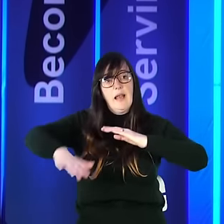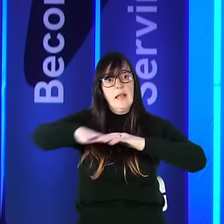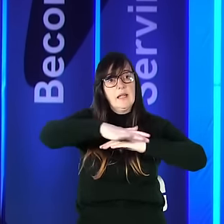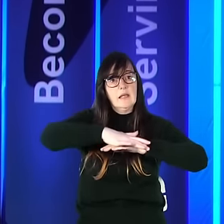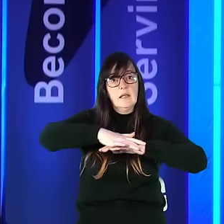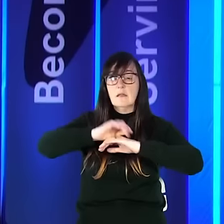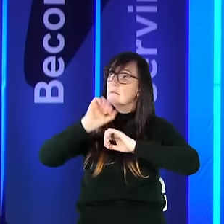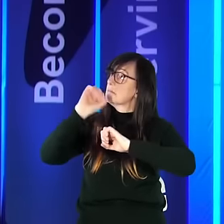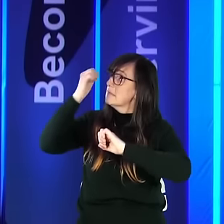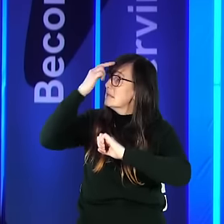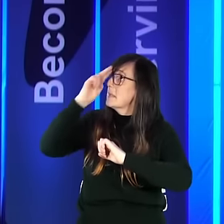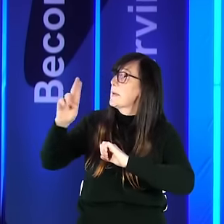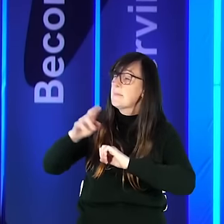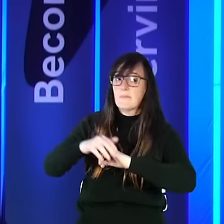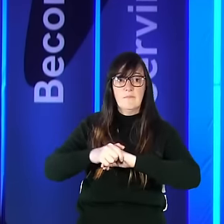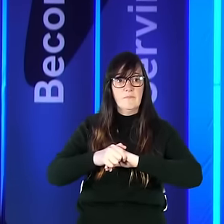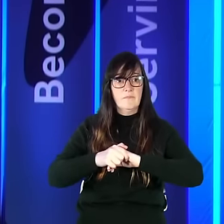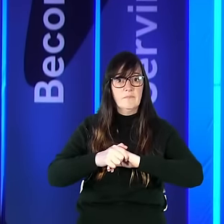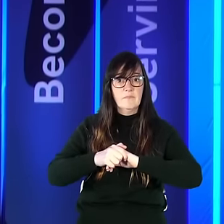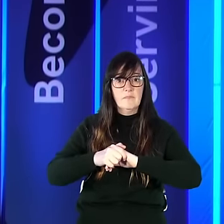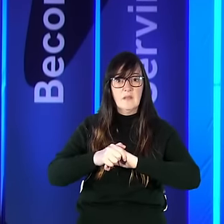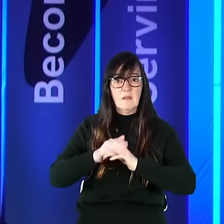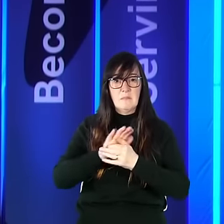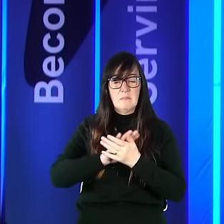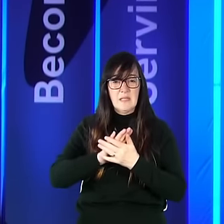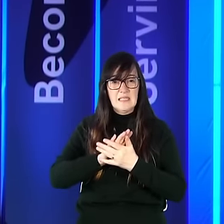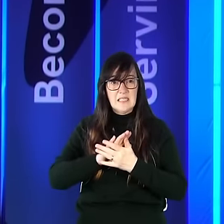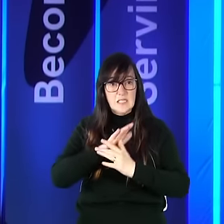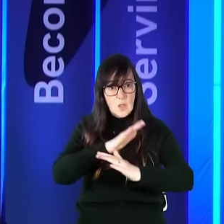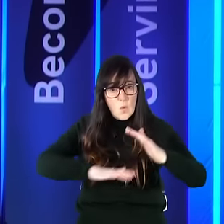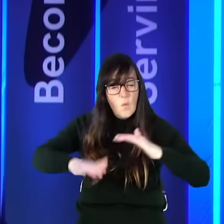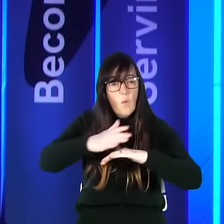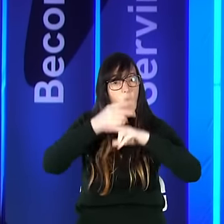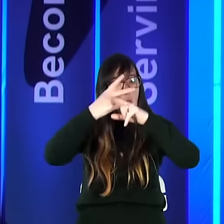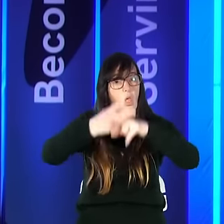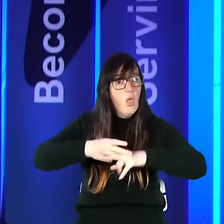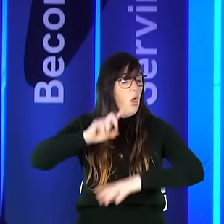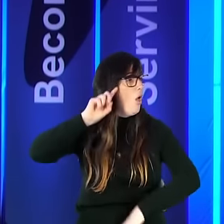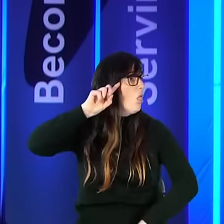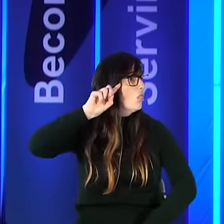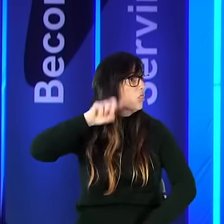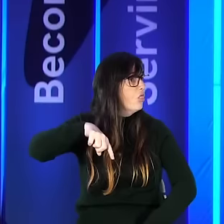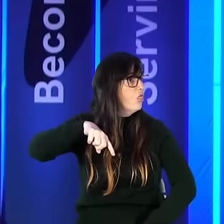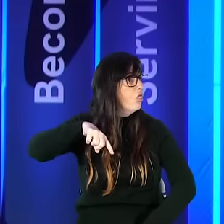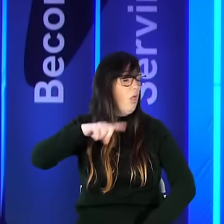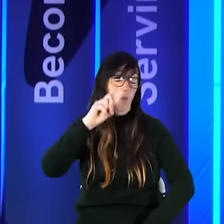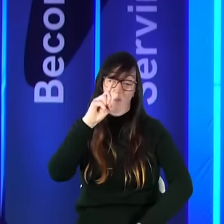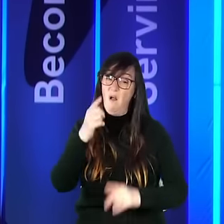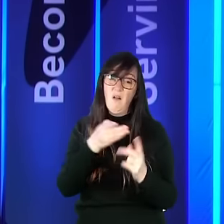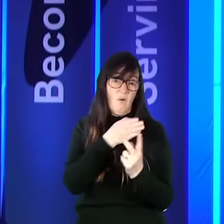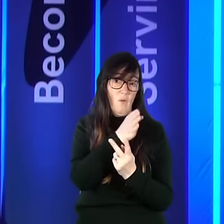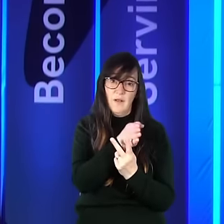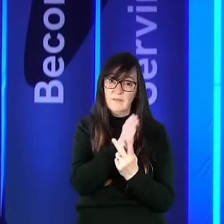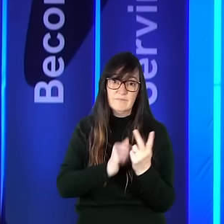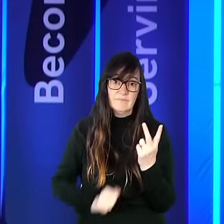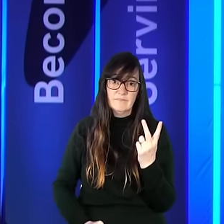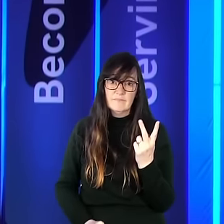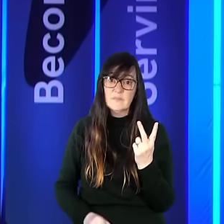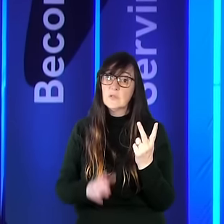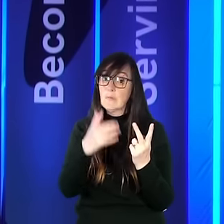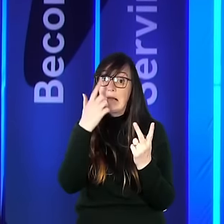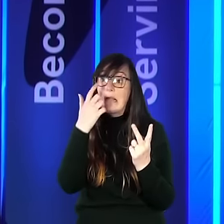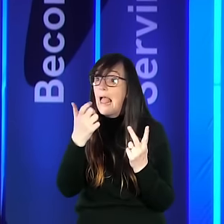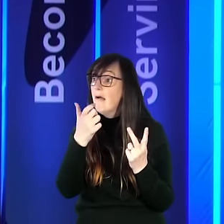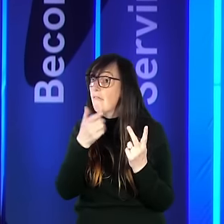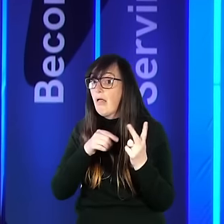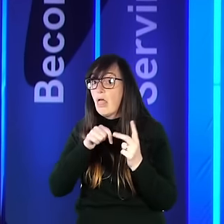name. And turning a blind eye to ecology is one unhealthy extreme. So watch very carefully with the coffee cups you have